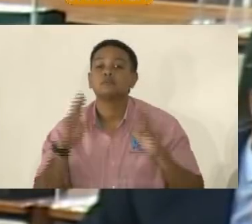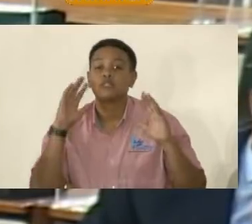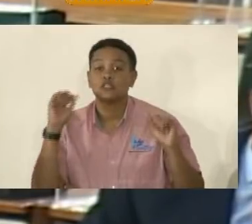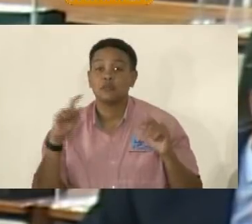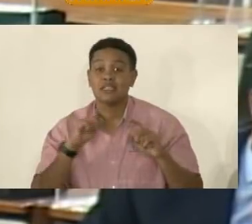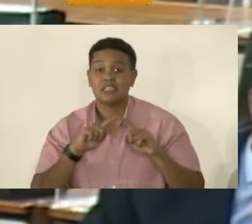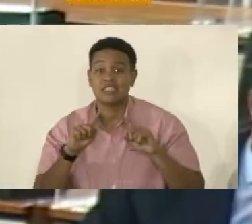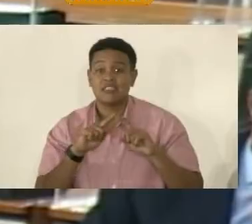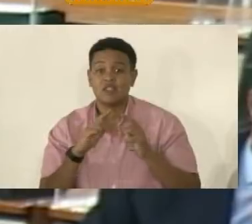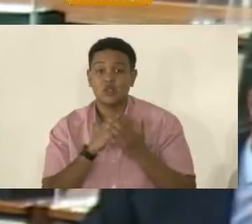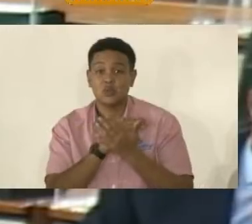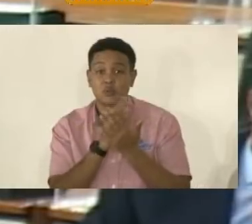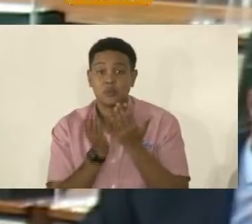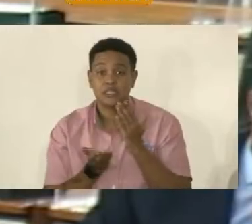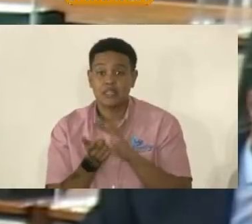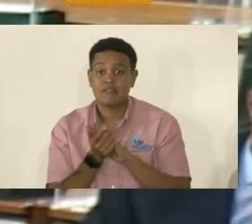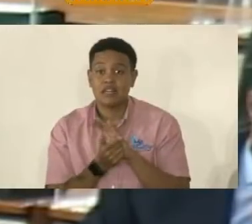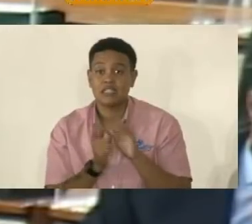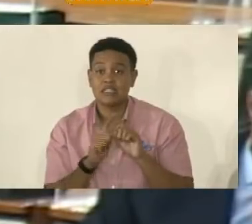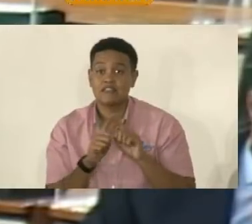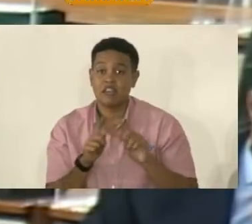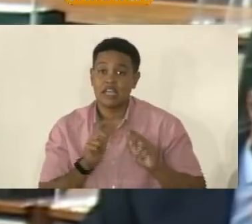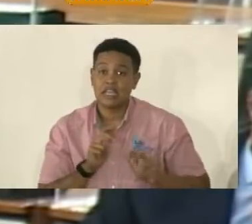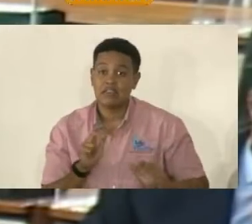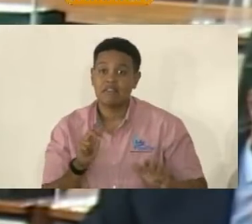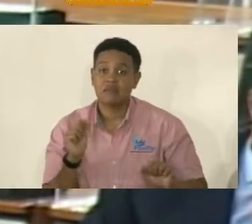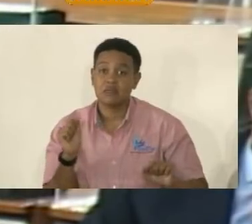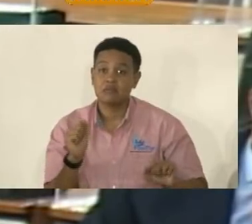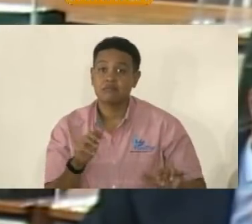legislation, the investments made,